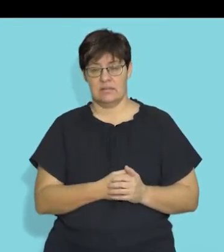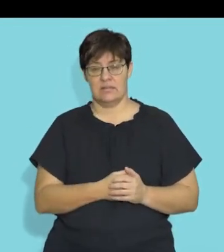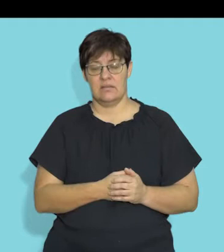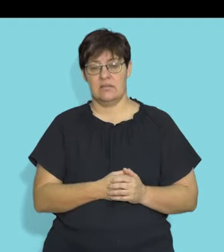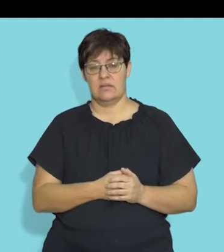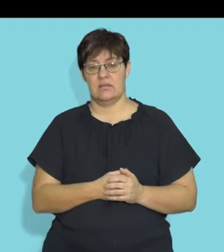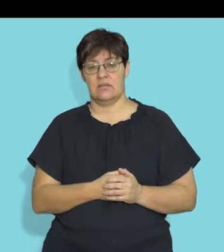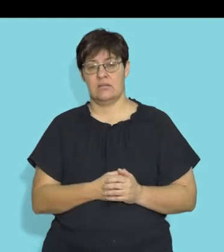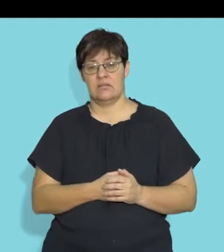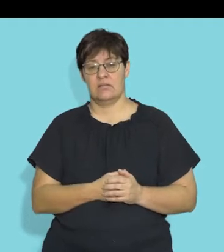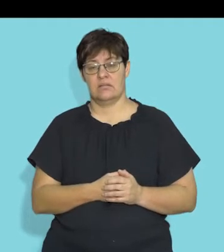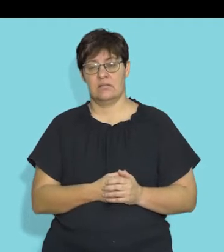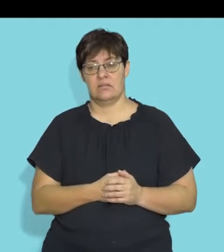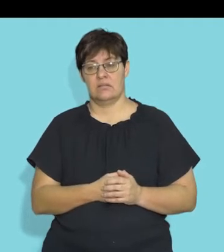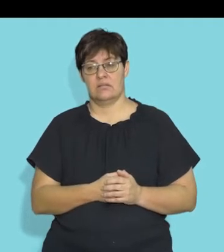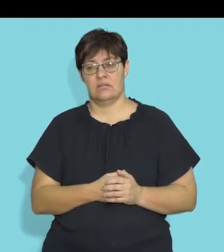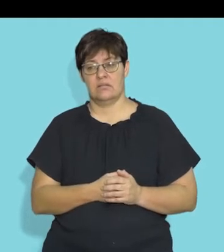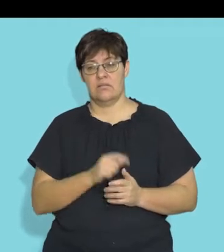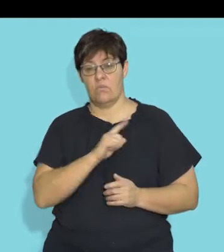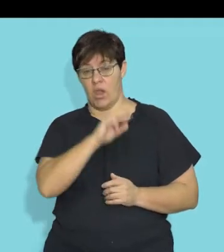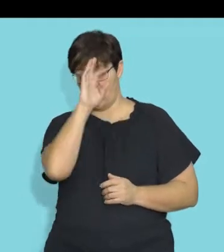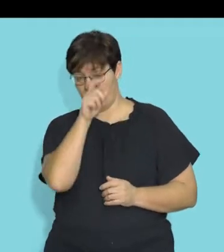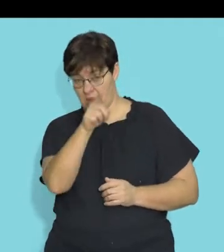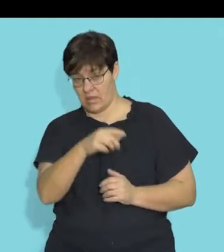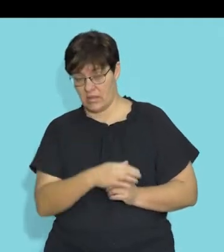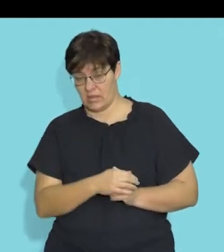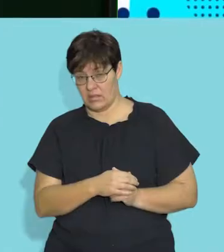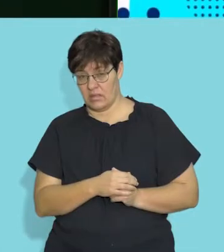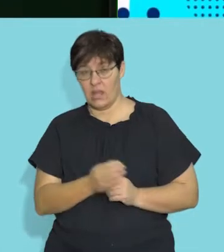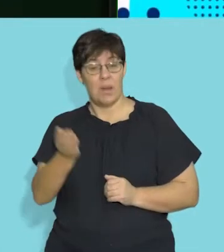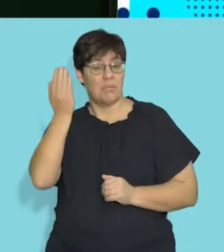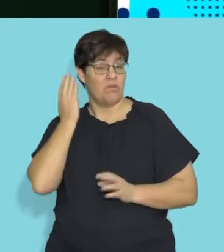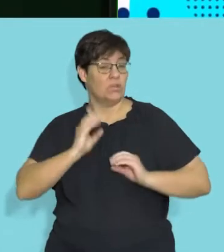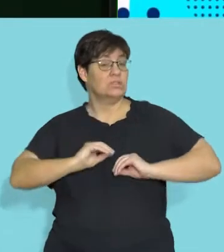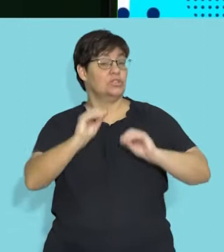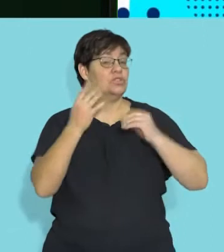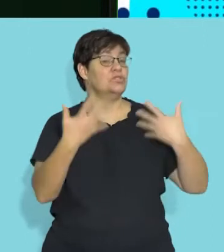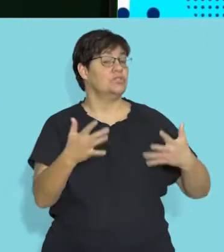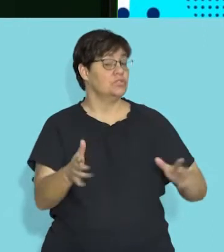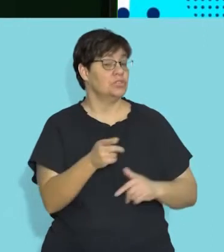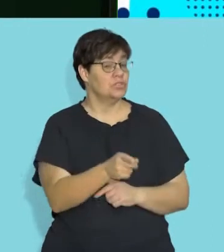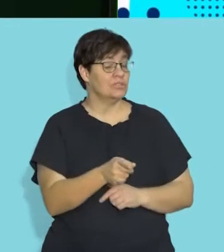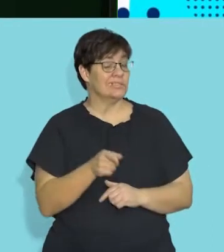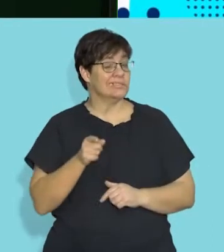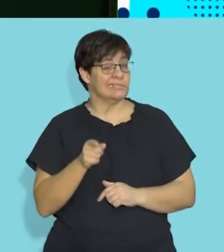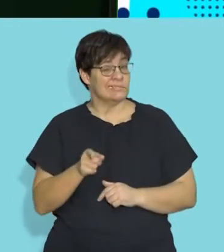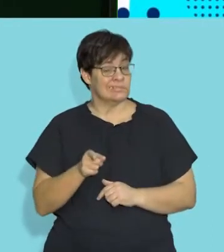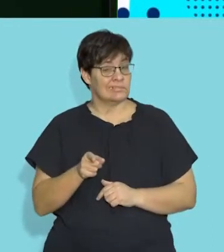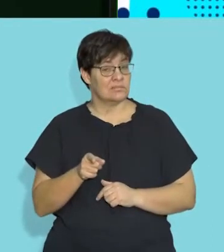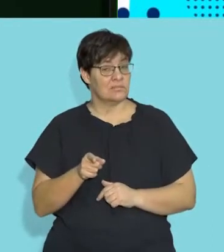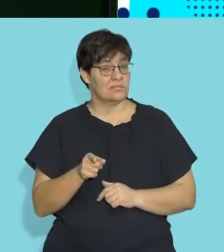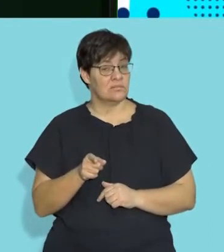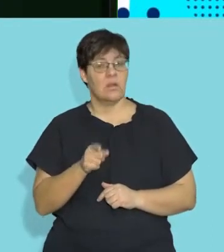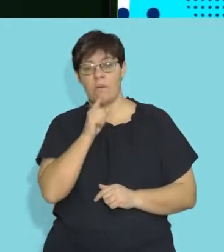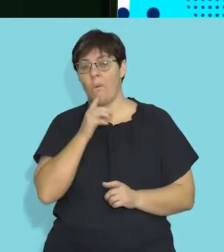you because if you remember from previous lessons, this one here is